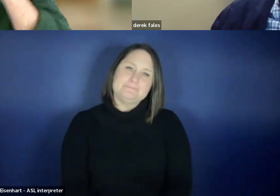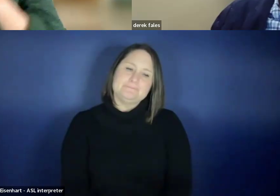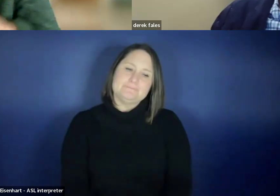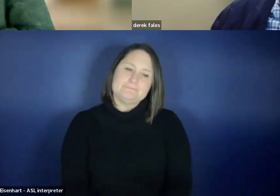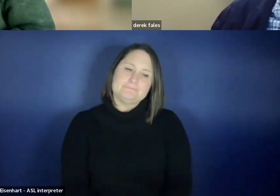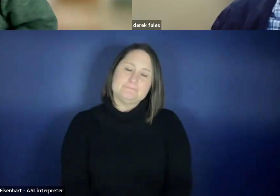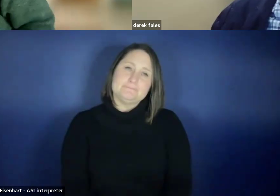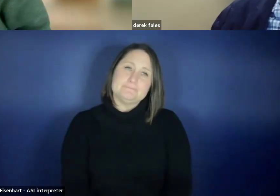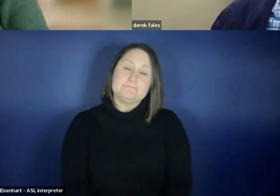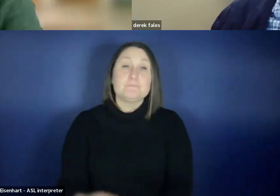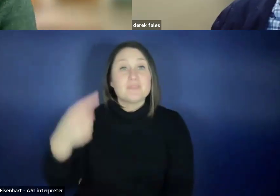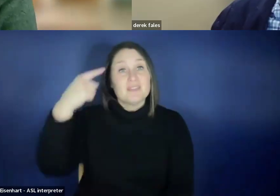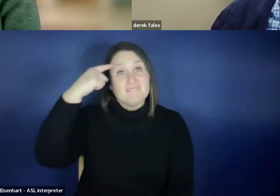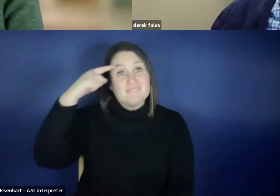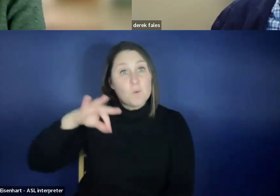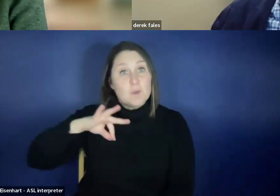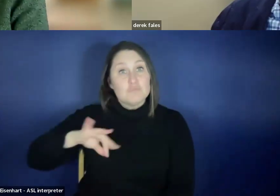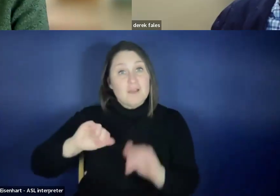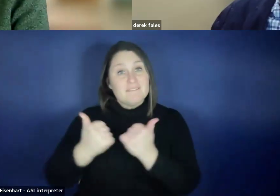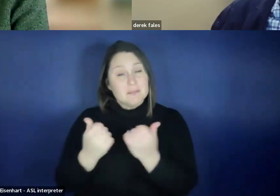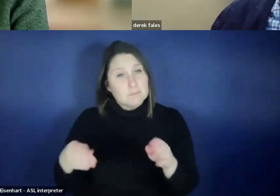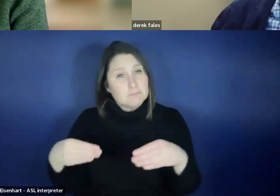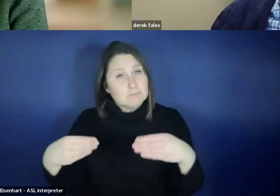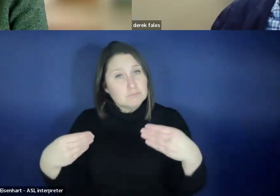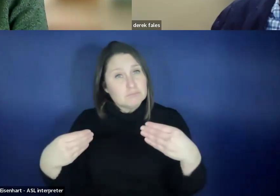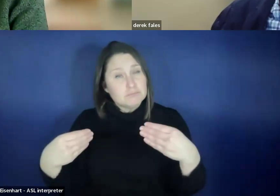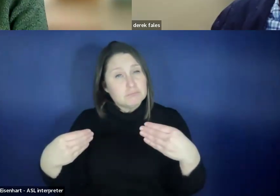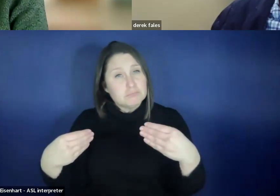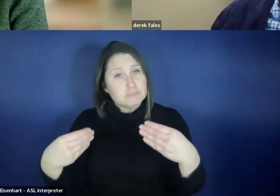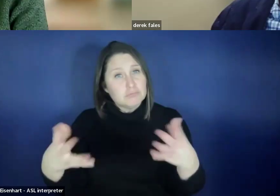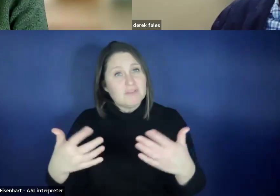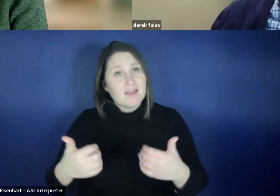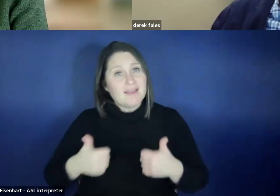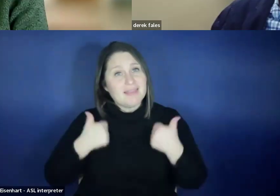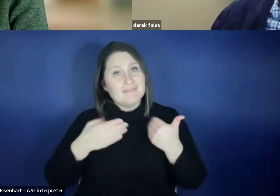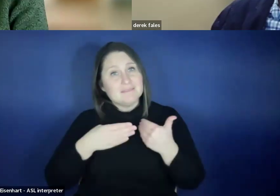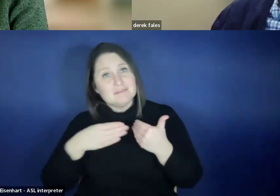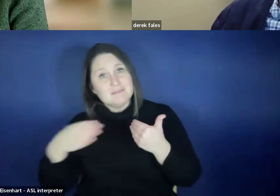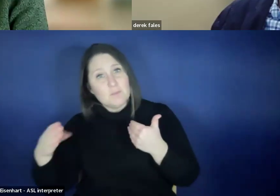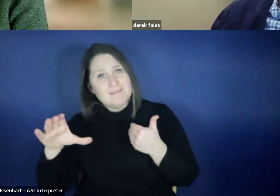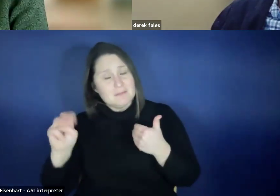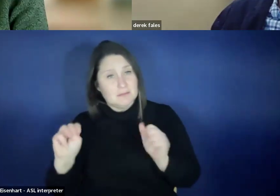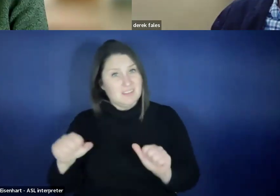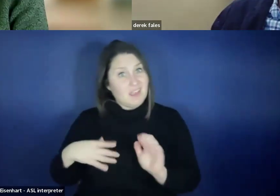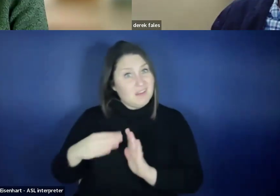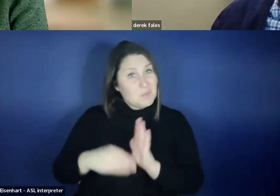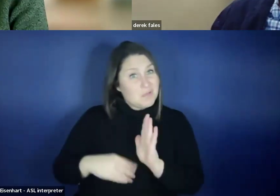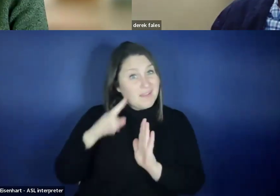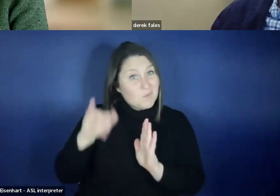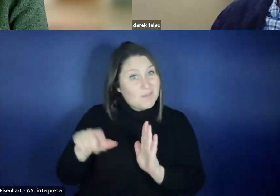Question, can for-profit agencies apply to provide lifespan waiver case management?